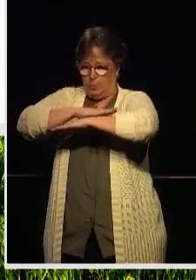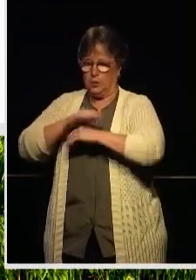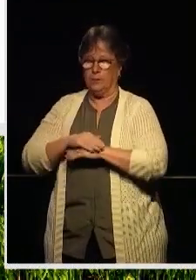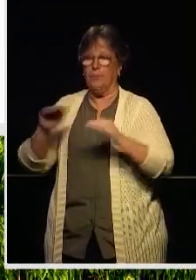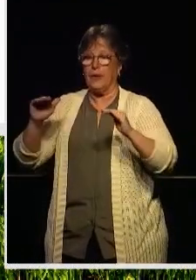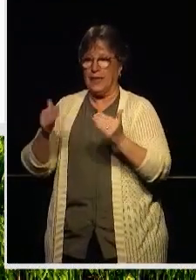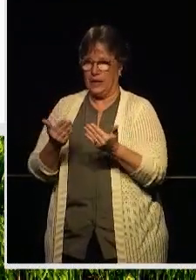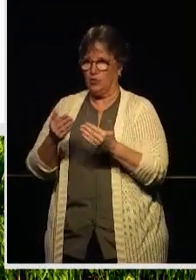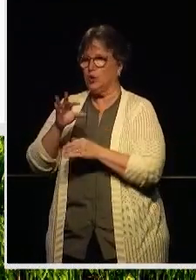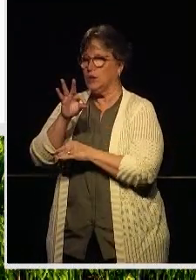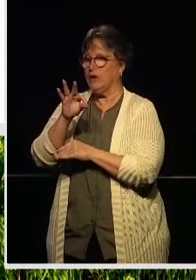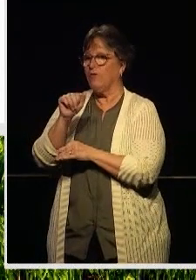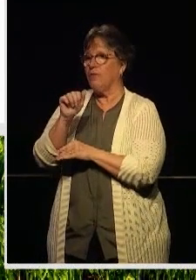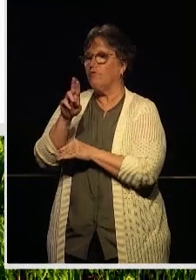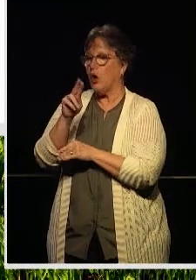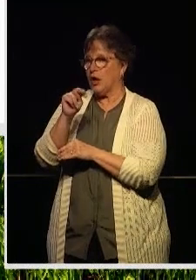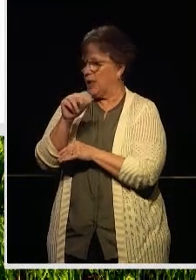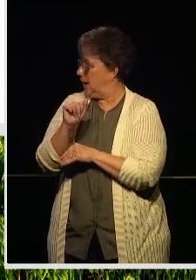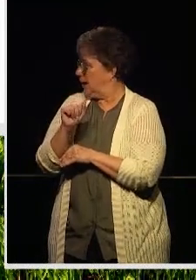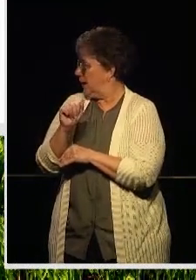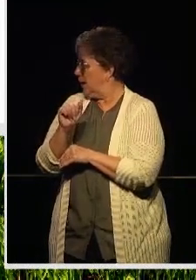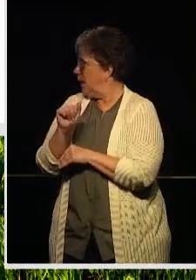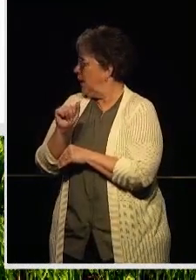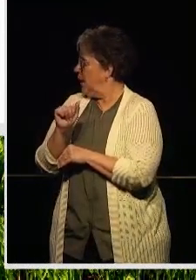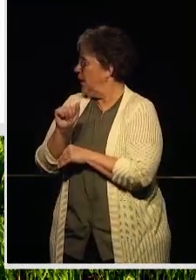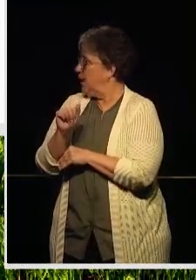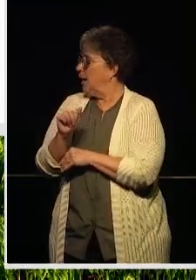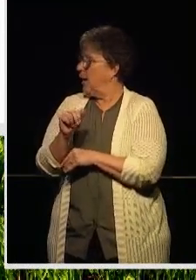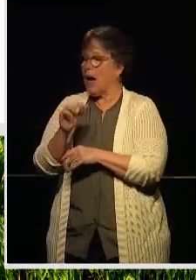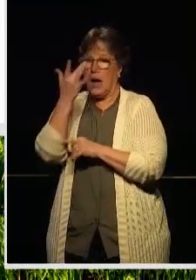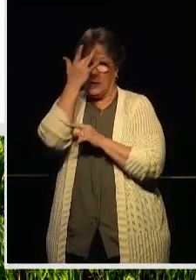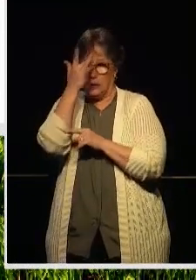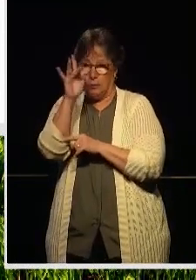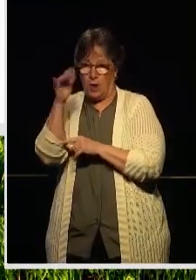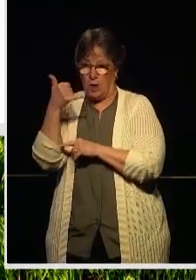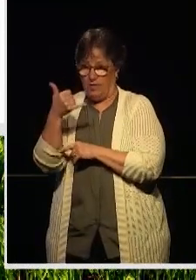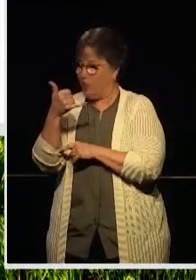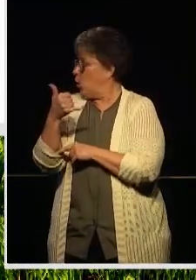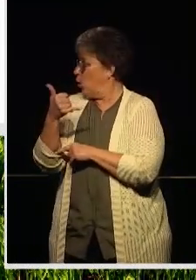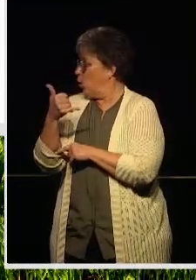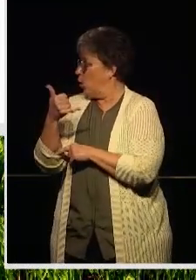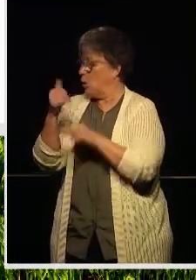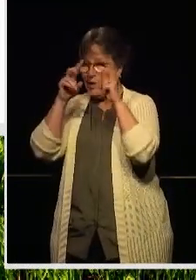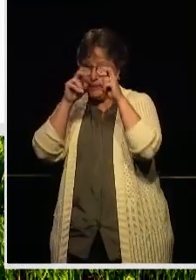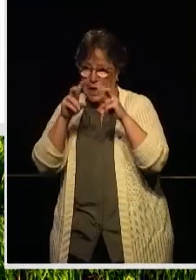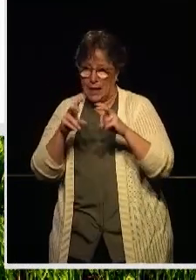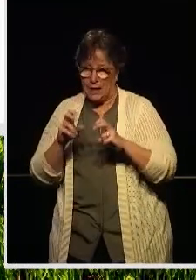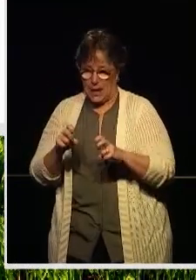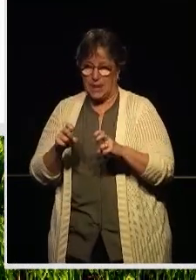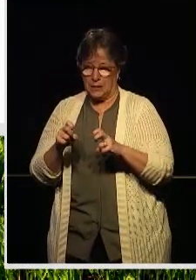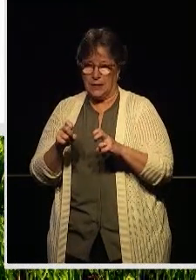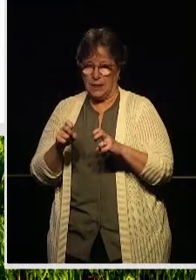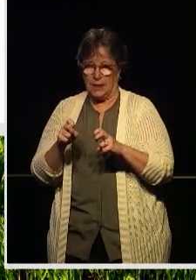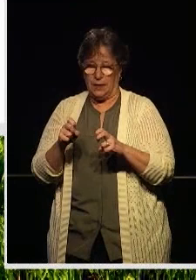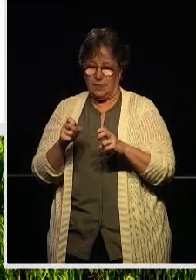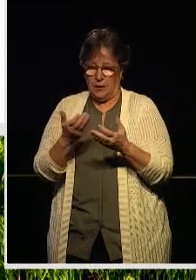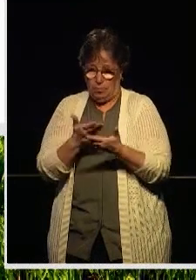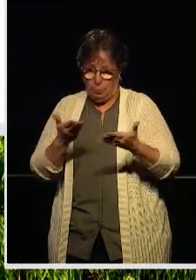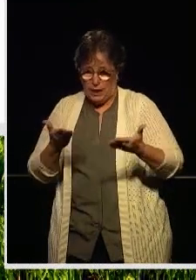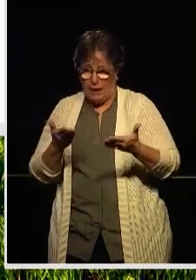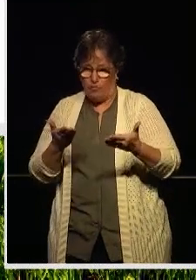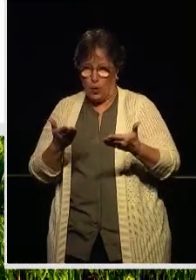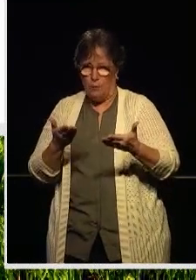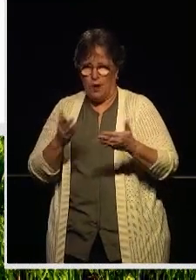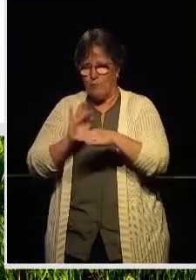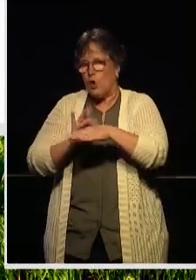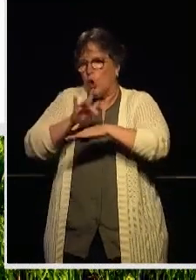Introducing Fauna, a novel smartphone-based handheld diagnostic platform for early detection of critical